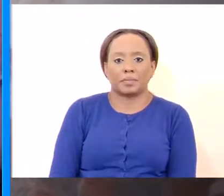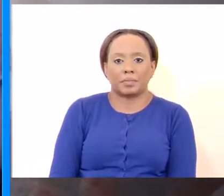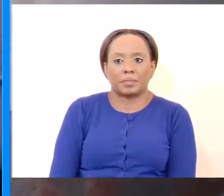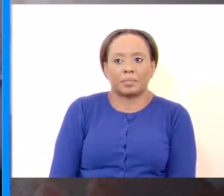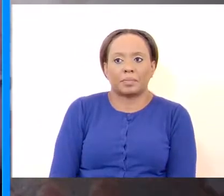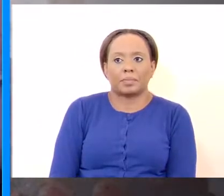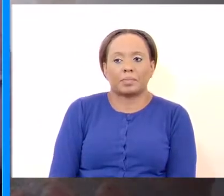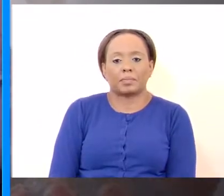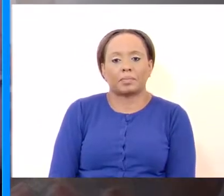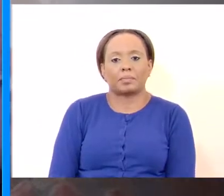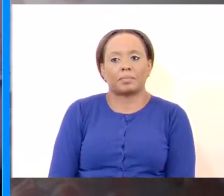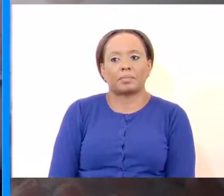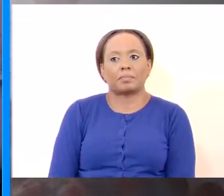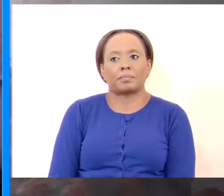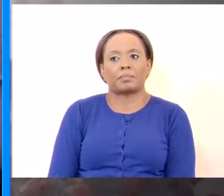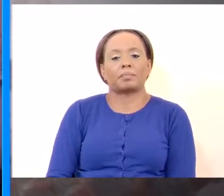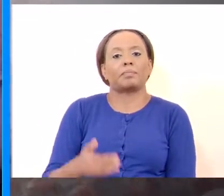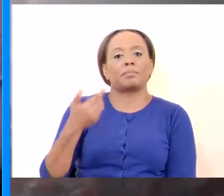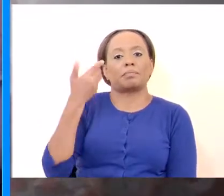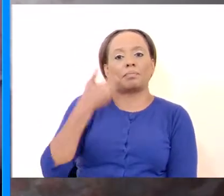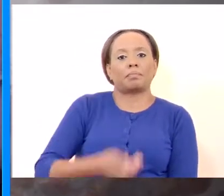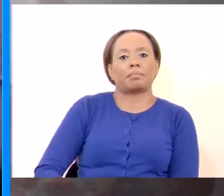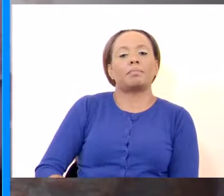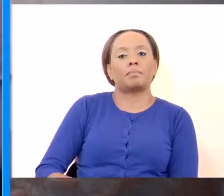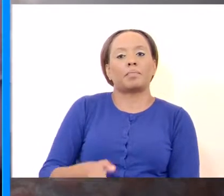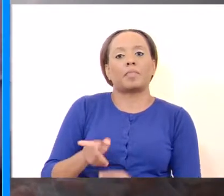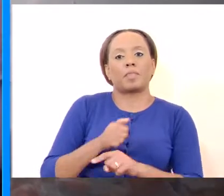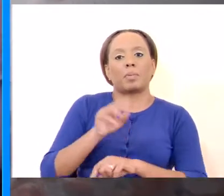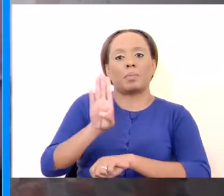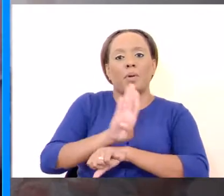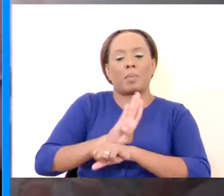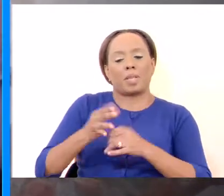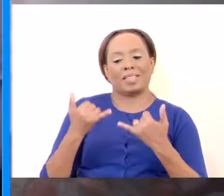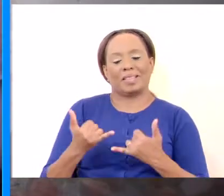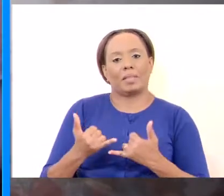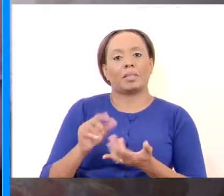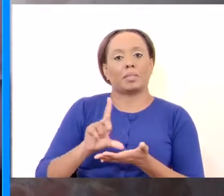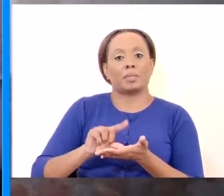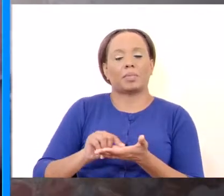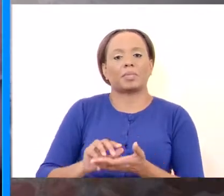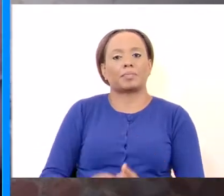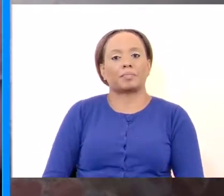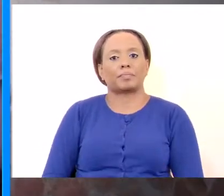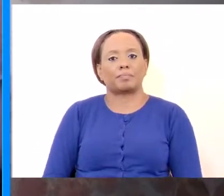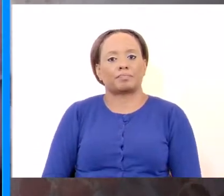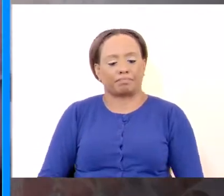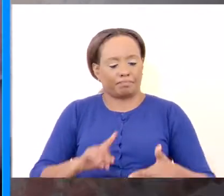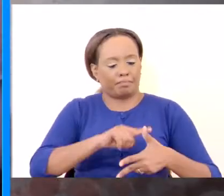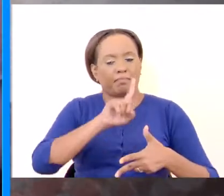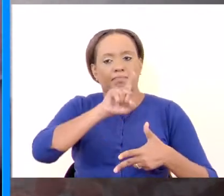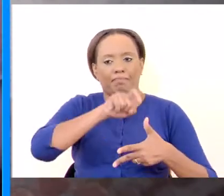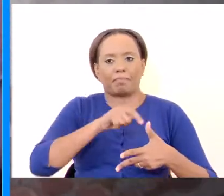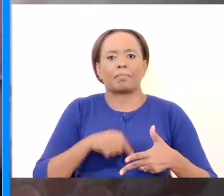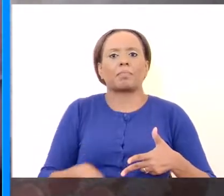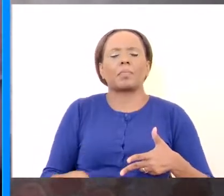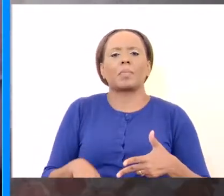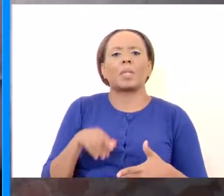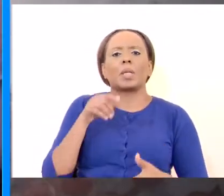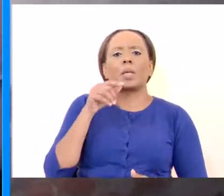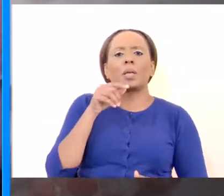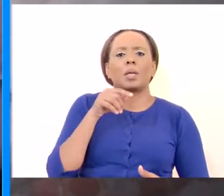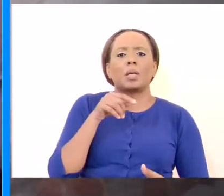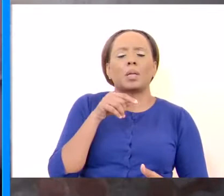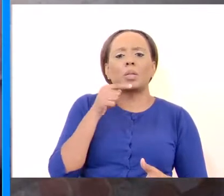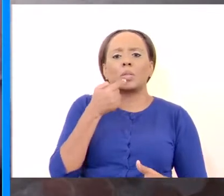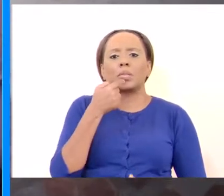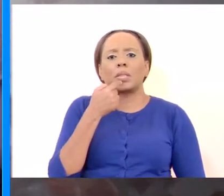For Minister Bostic, Randy Bennett from Barbados today here. I know you would have said earlier in your remarks that the ministry would have